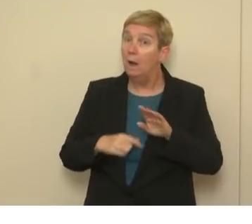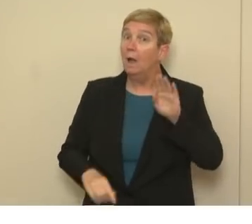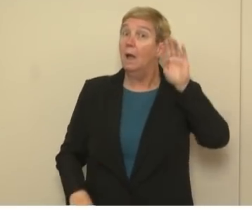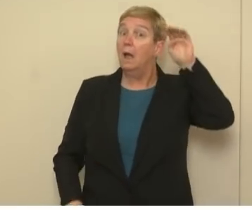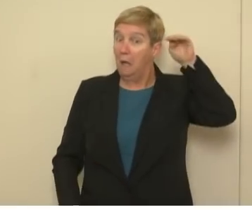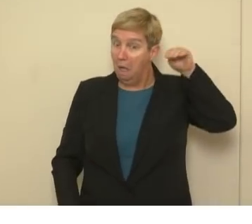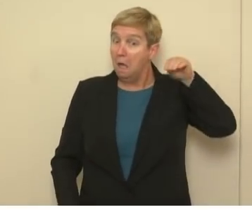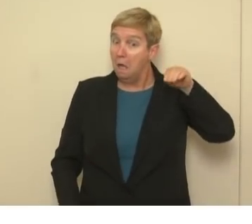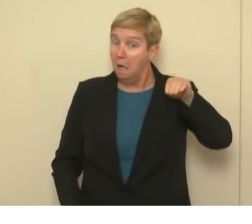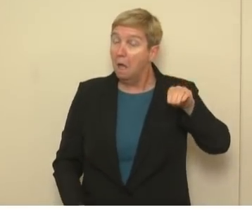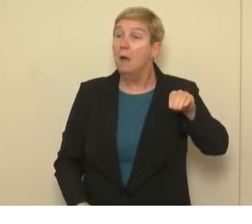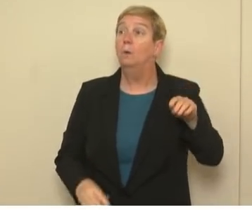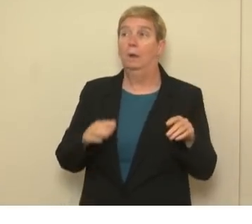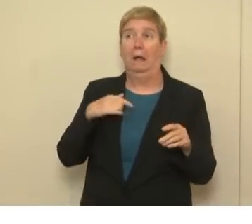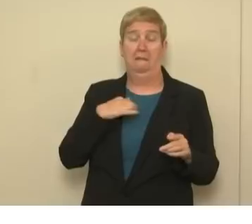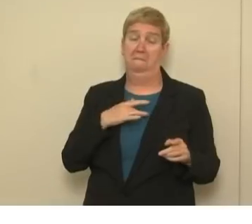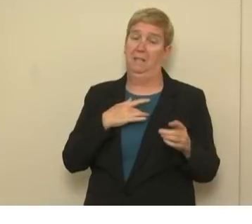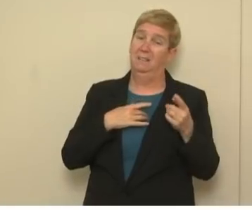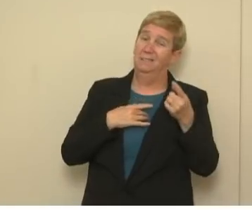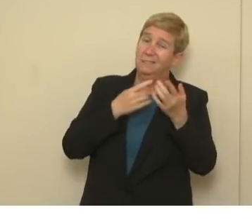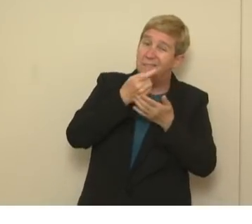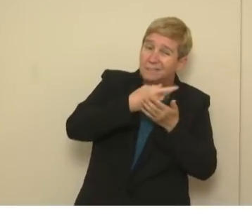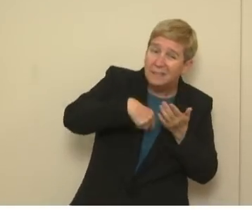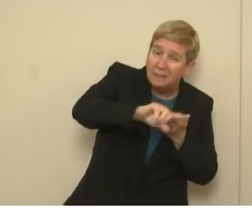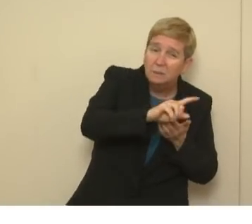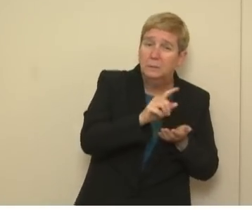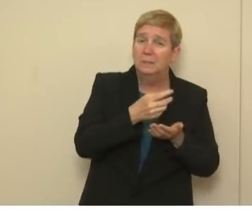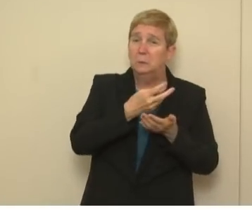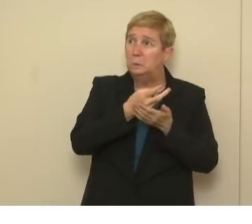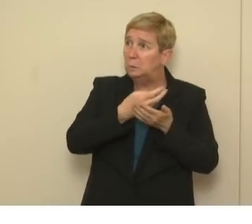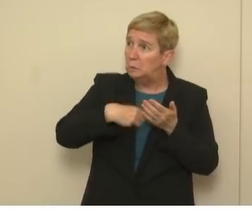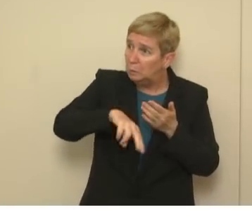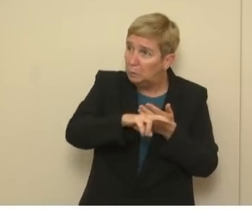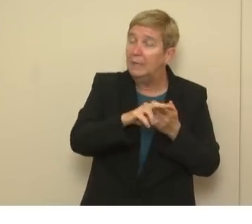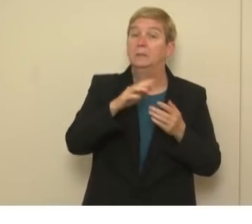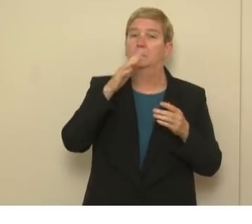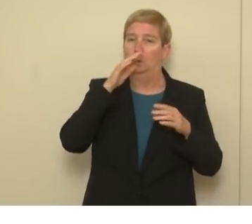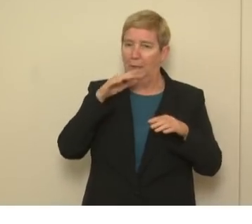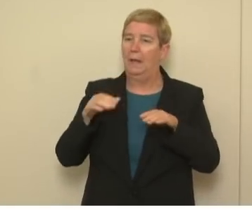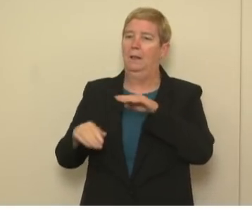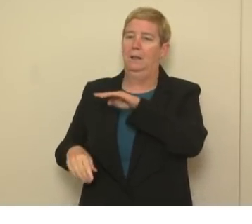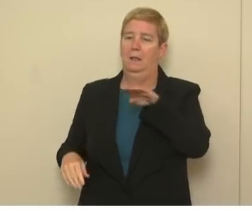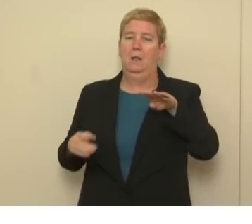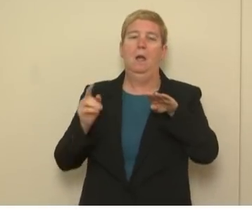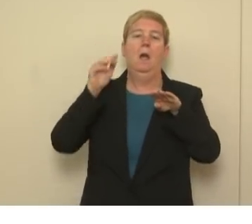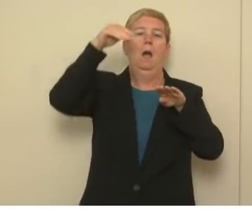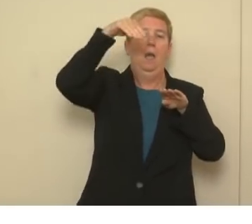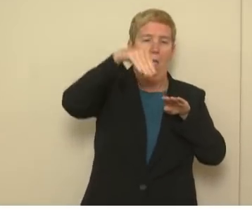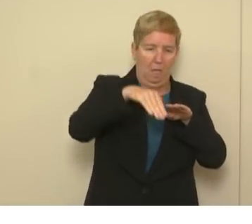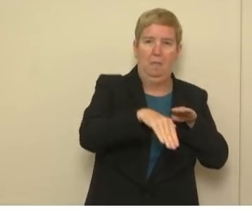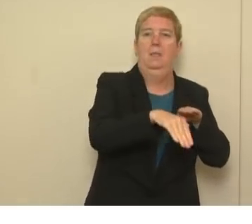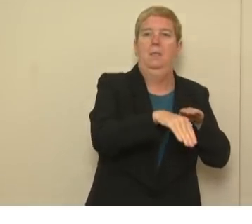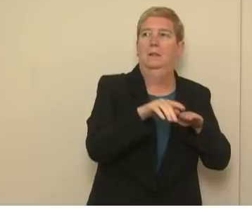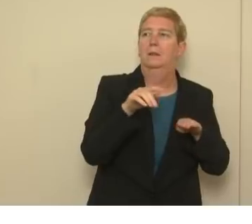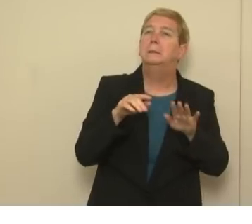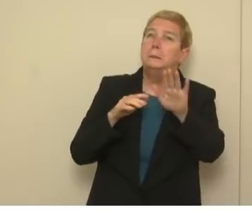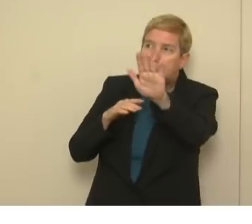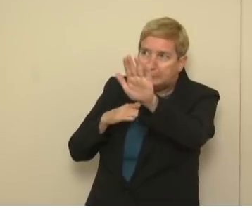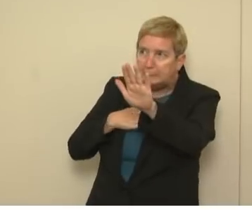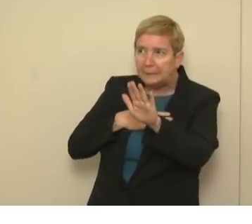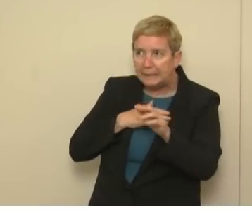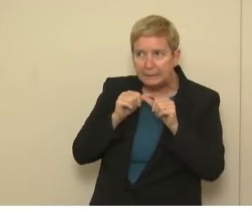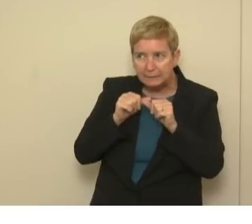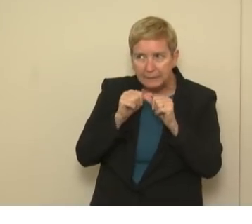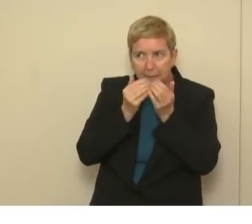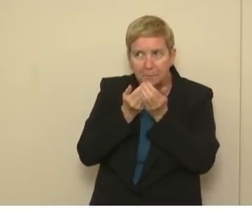And I believe that in the next week or so, we'll get there. We'll see. Please keep wearing your mask, because